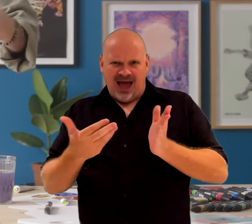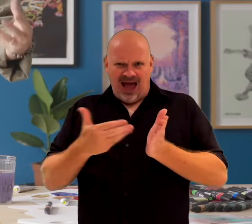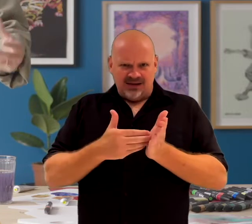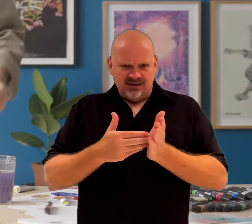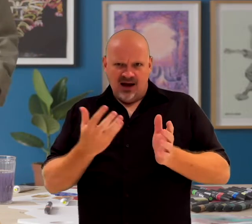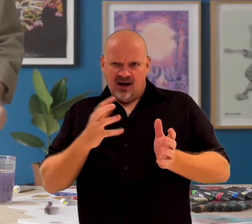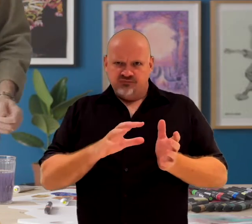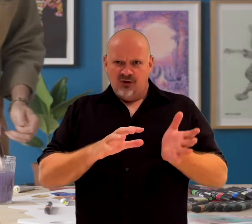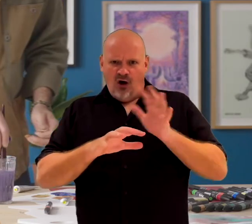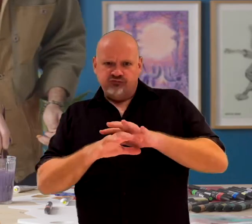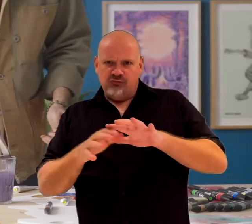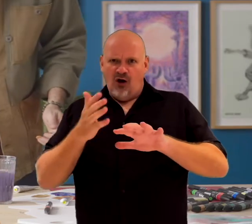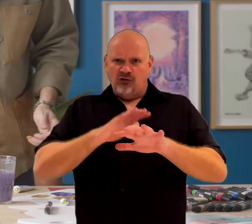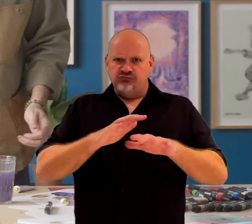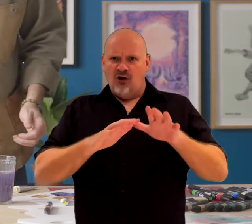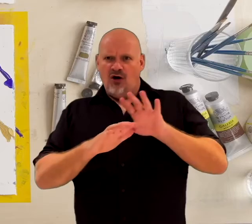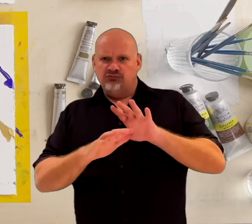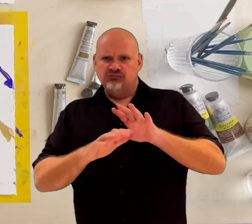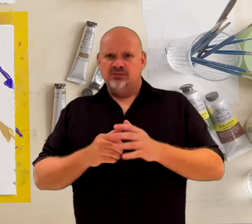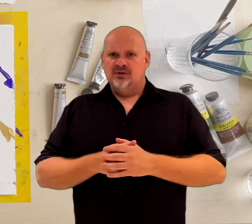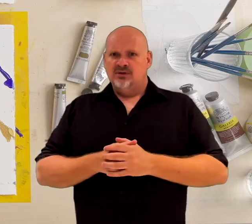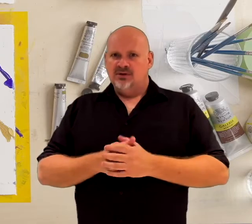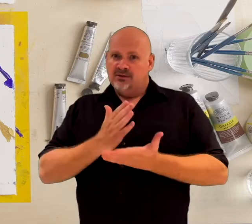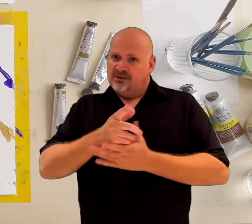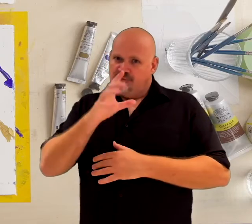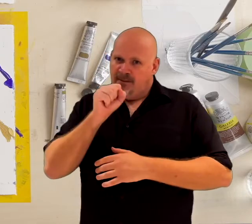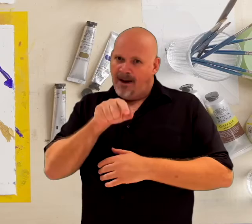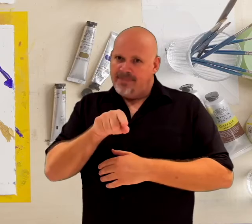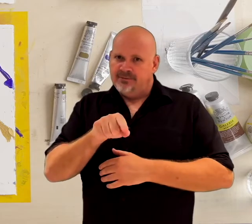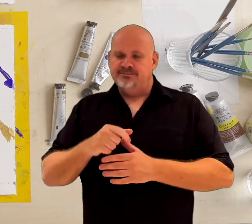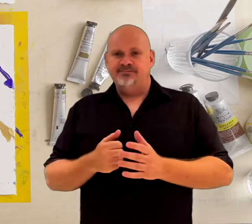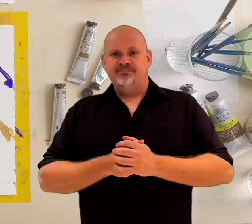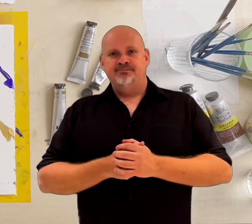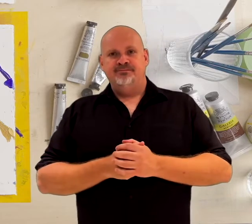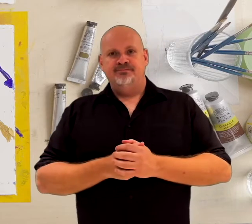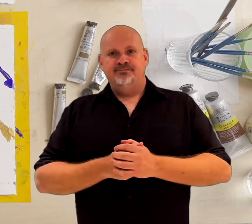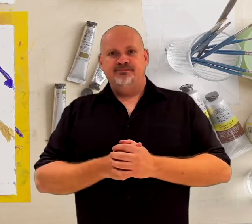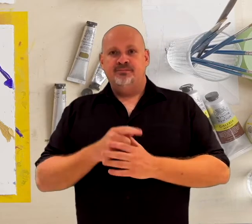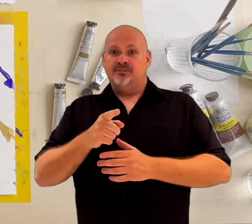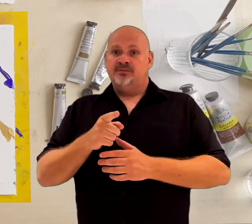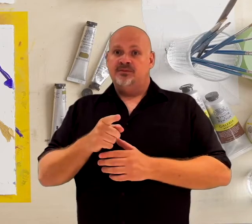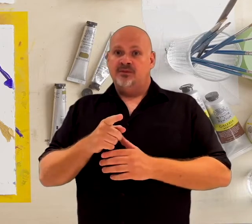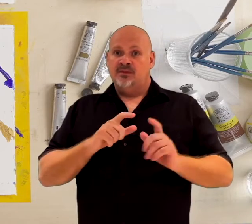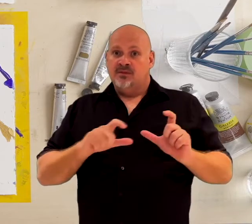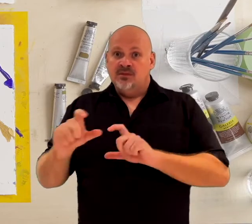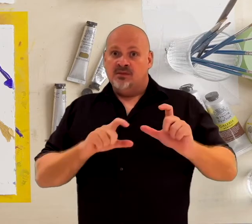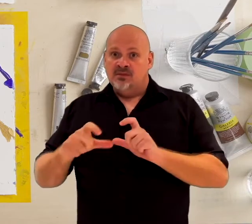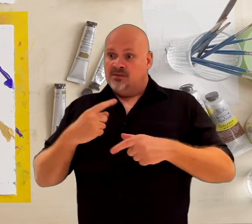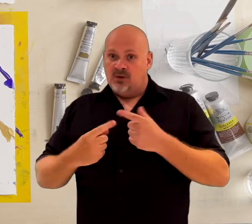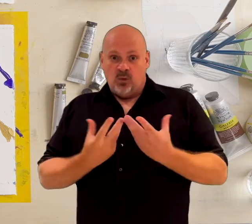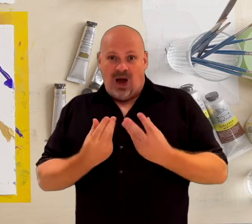new additions to the work. Okay, so that's just something to remember, that you don't have to keep